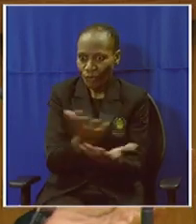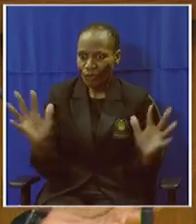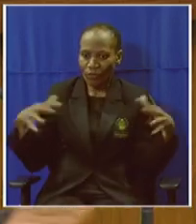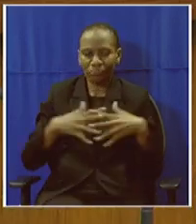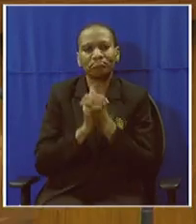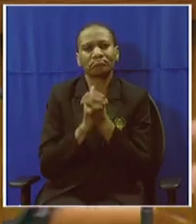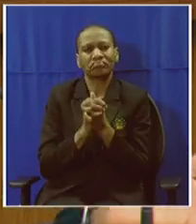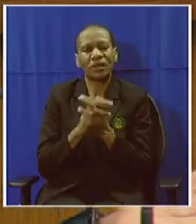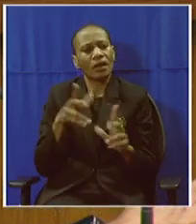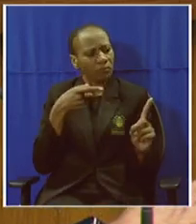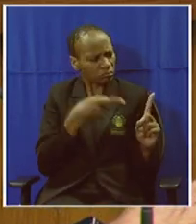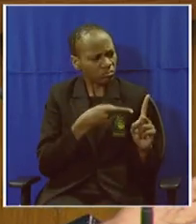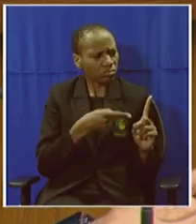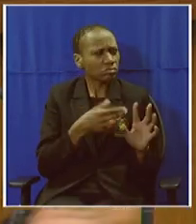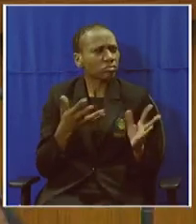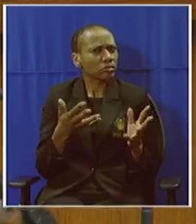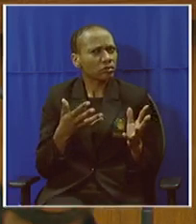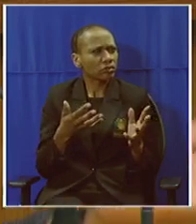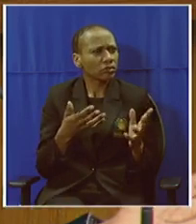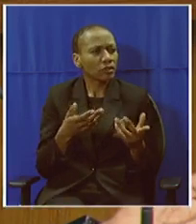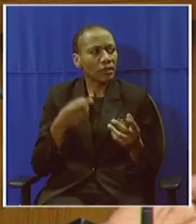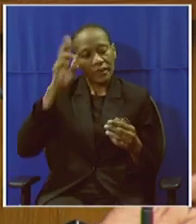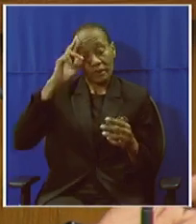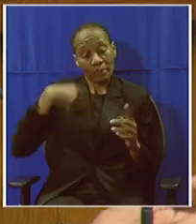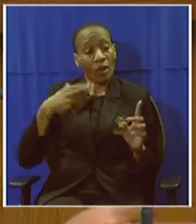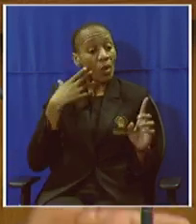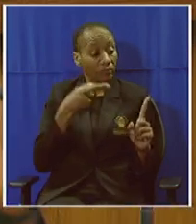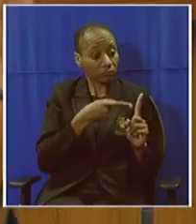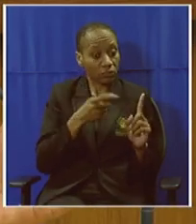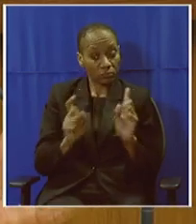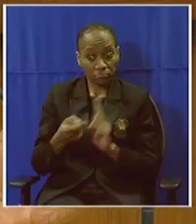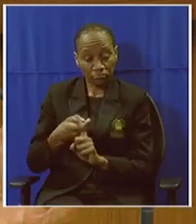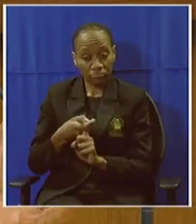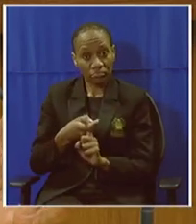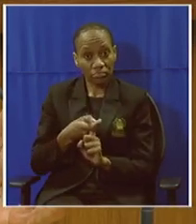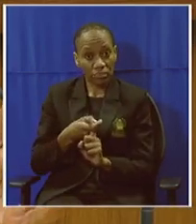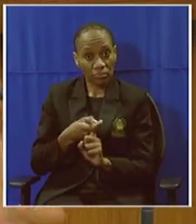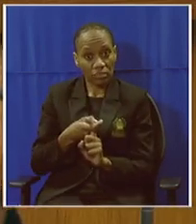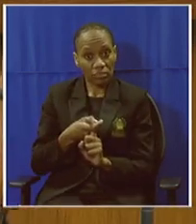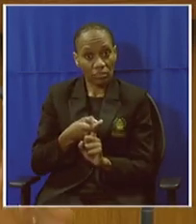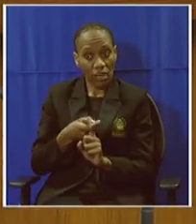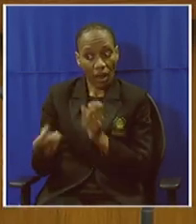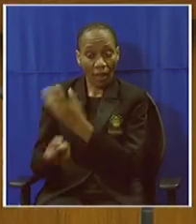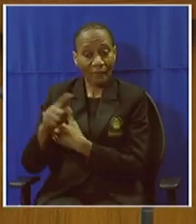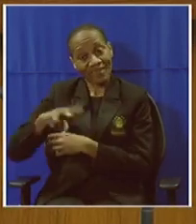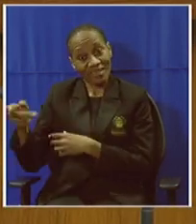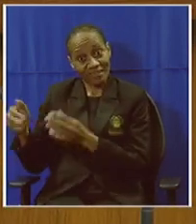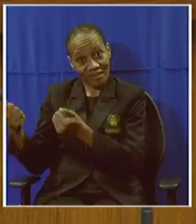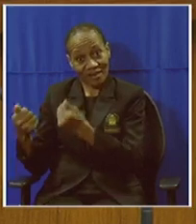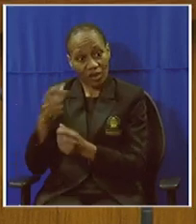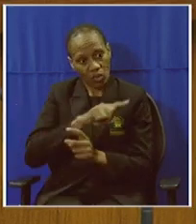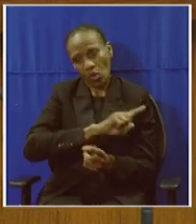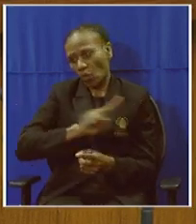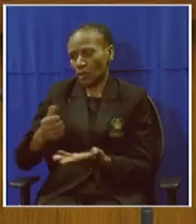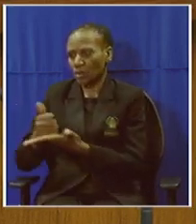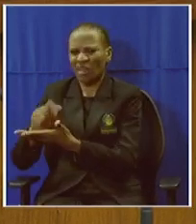an accident, she didn't even know who they were, which party they belonged to, but they were human beings to her, and she had to help them. I thank